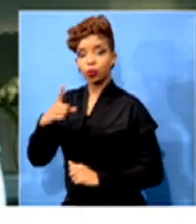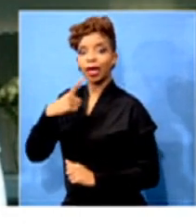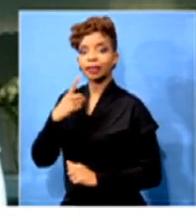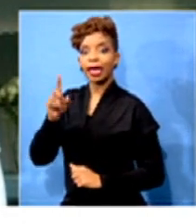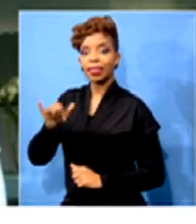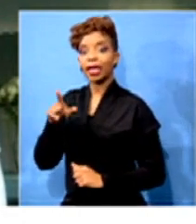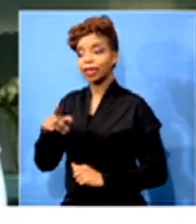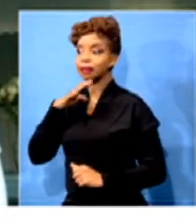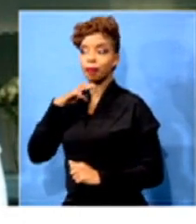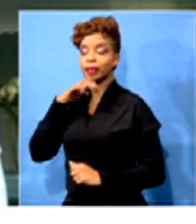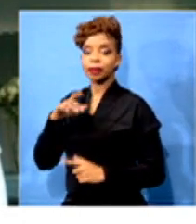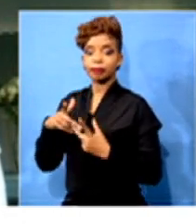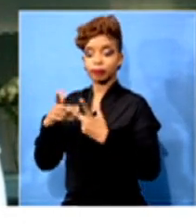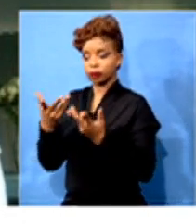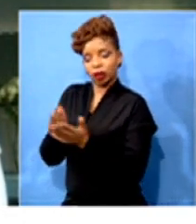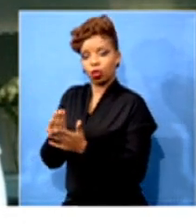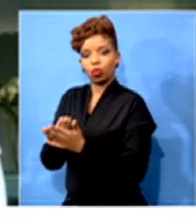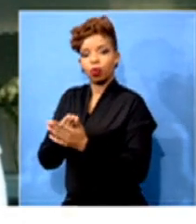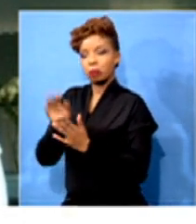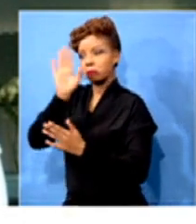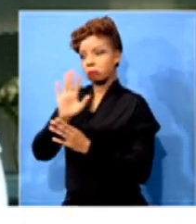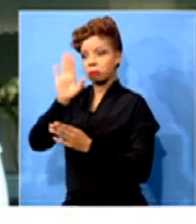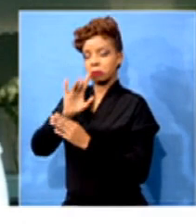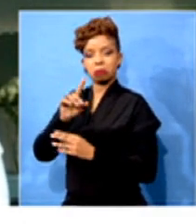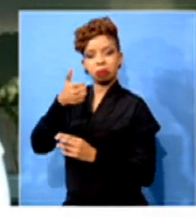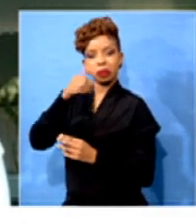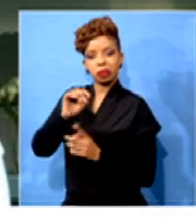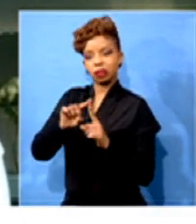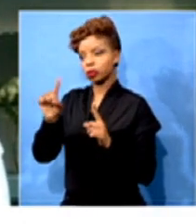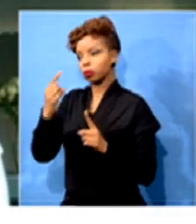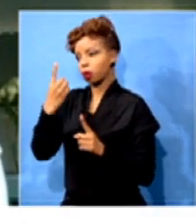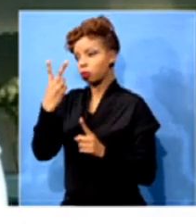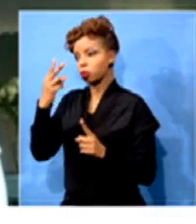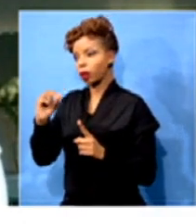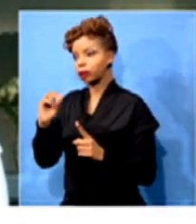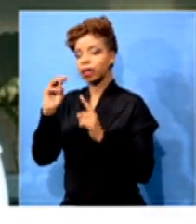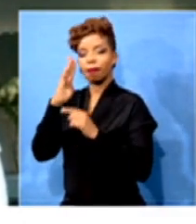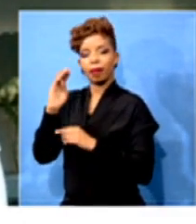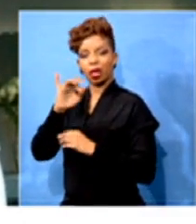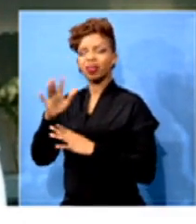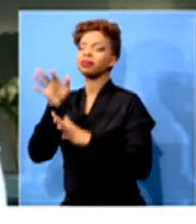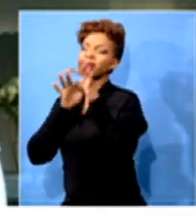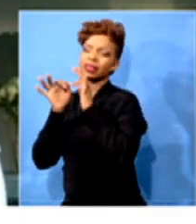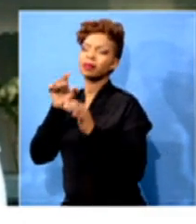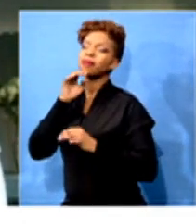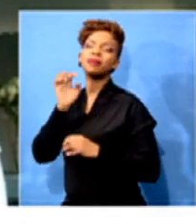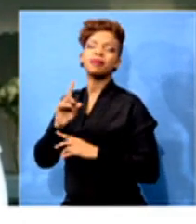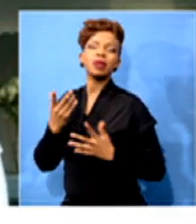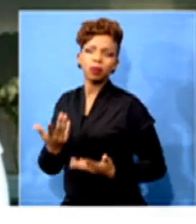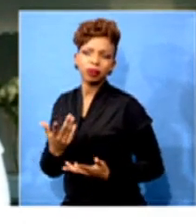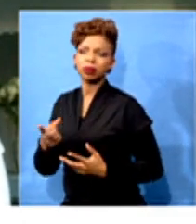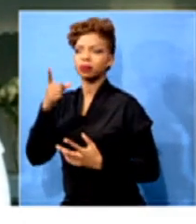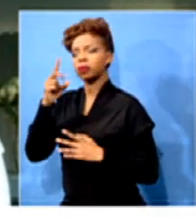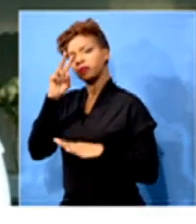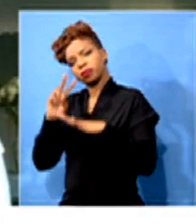the economy between 60 and 120 billion rand. Please elaborate on this and what are the projections